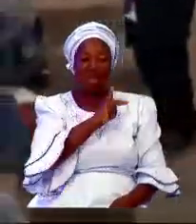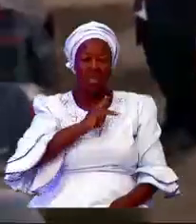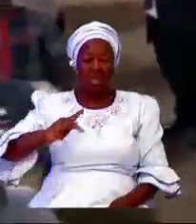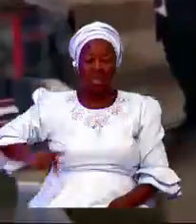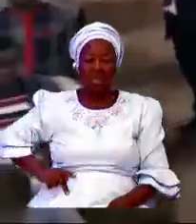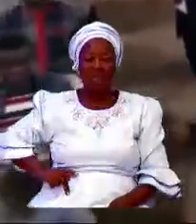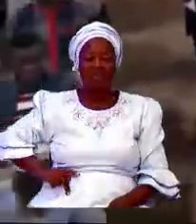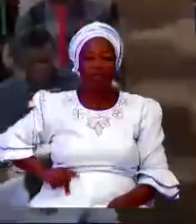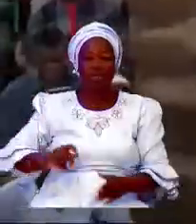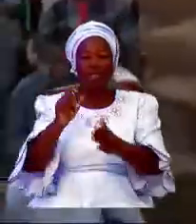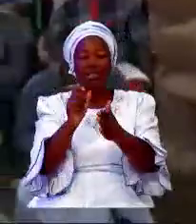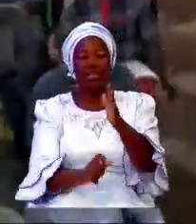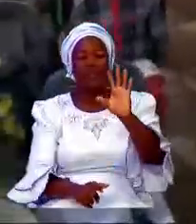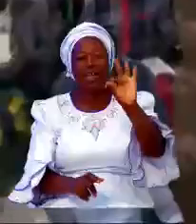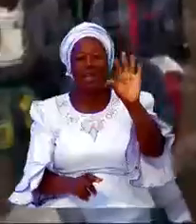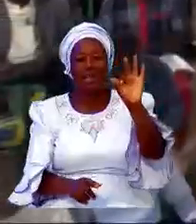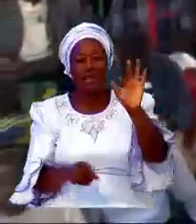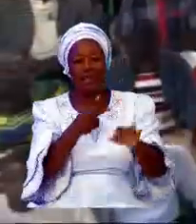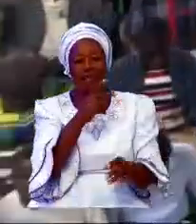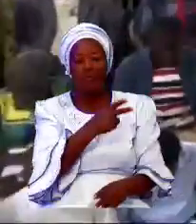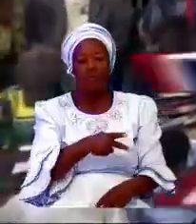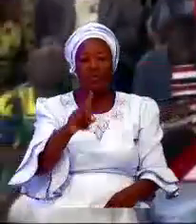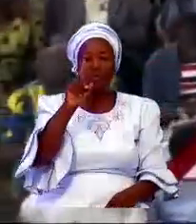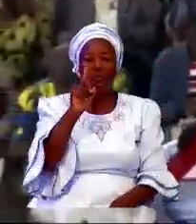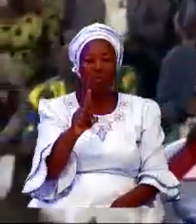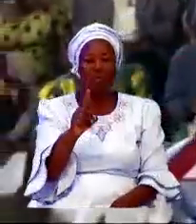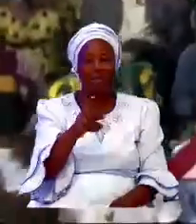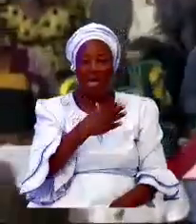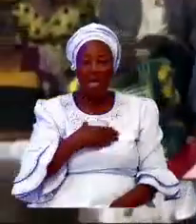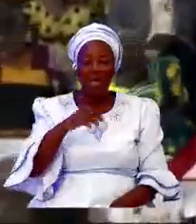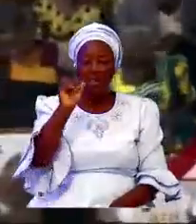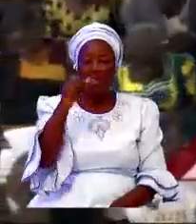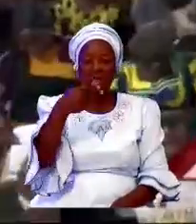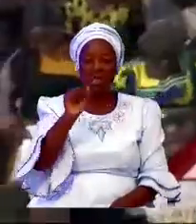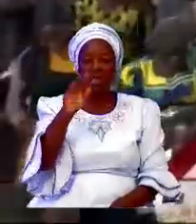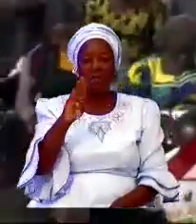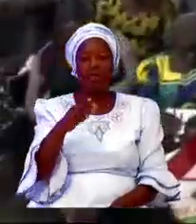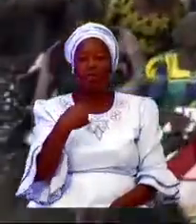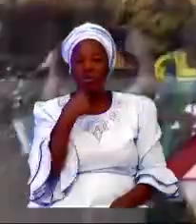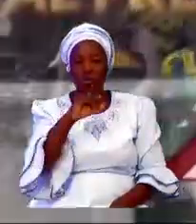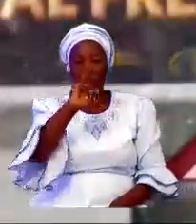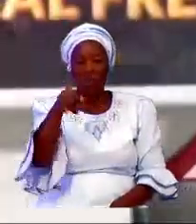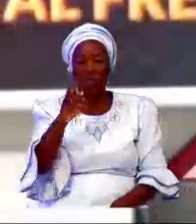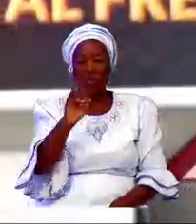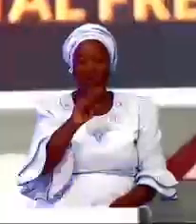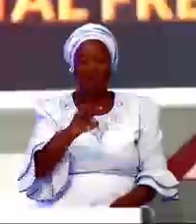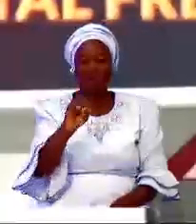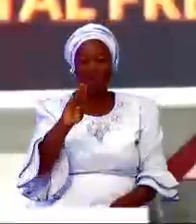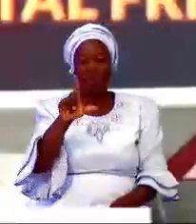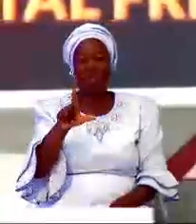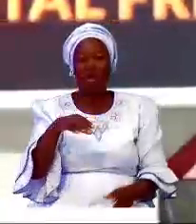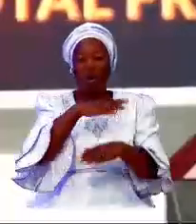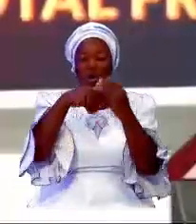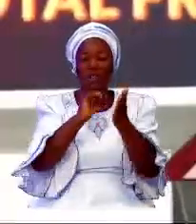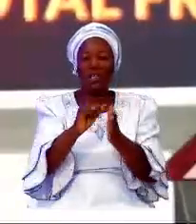reading today from 1 Kings chapter 19, and we're reading from verse 1. And Ahab